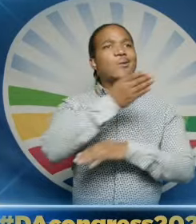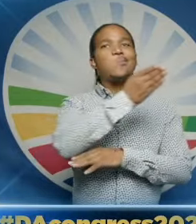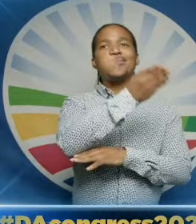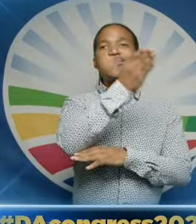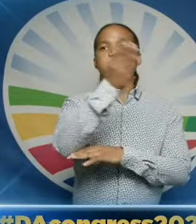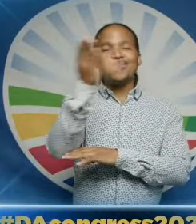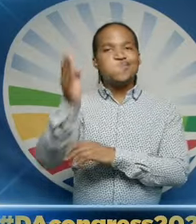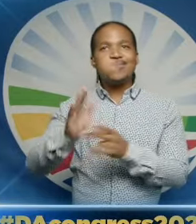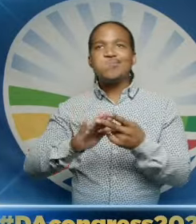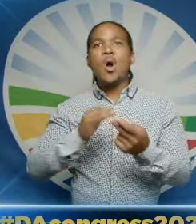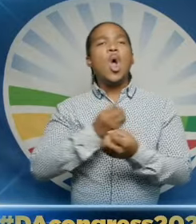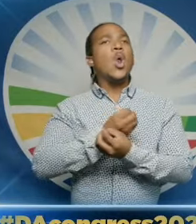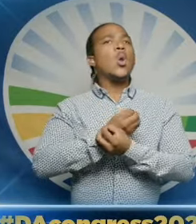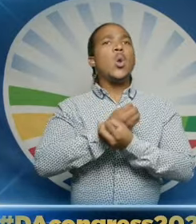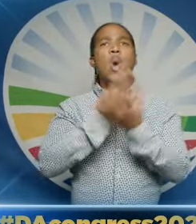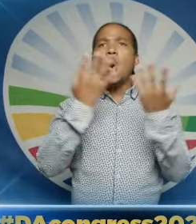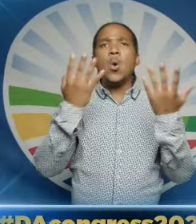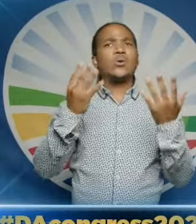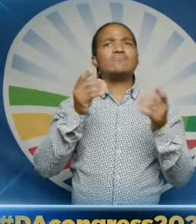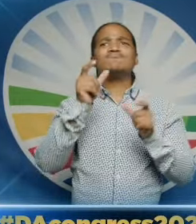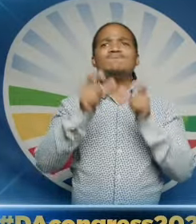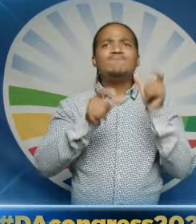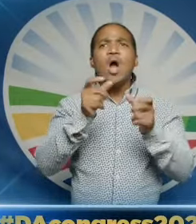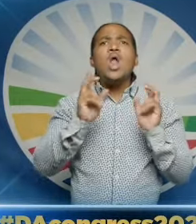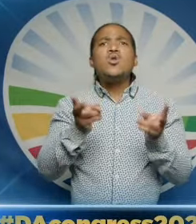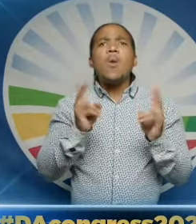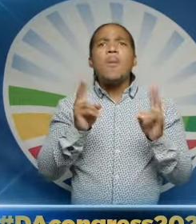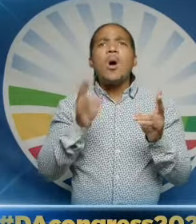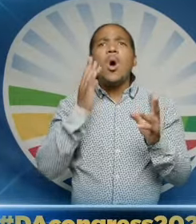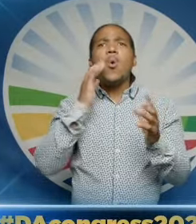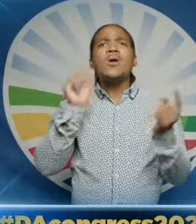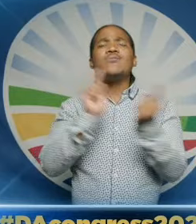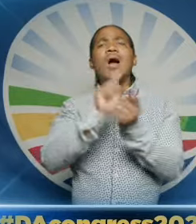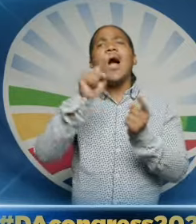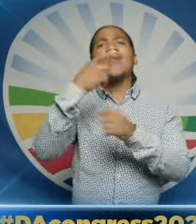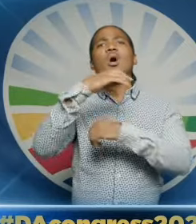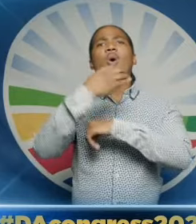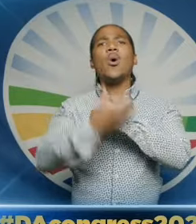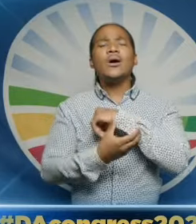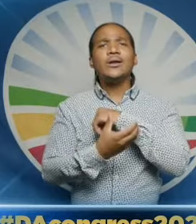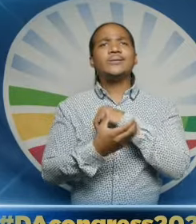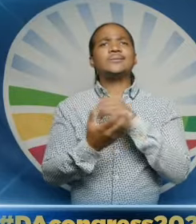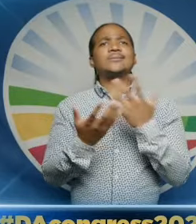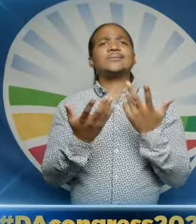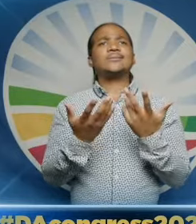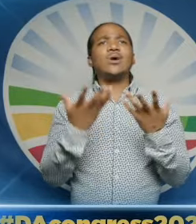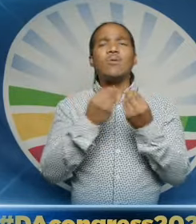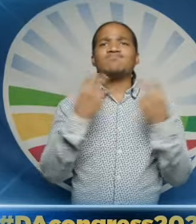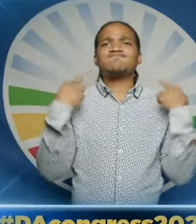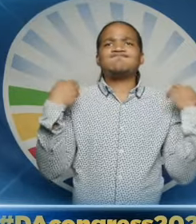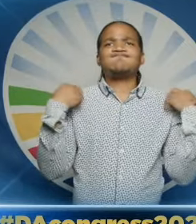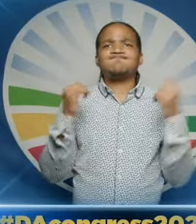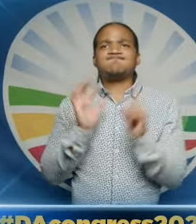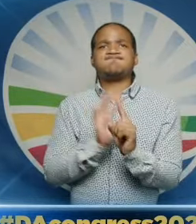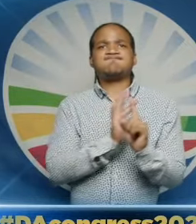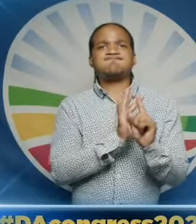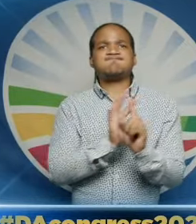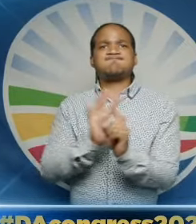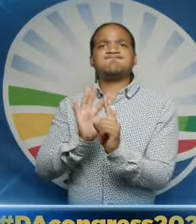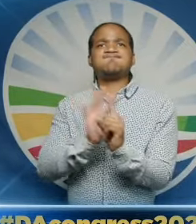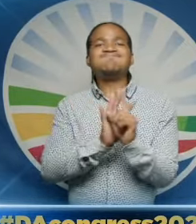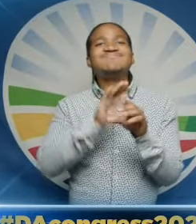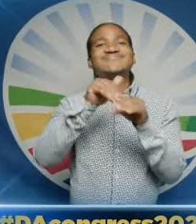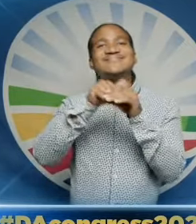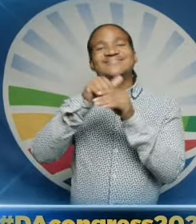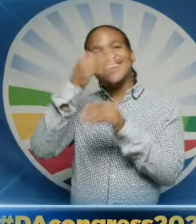of people that other people ordinarily, when you go to certain congresses, people have bodyguards. They are even using